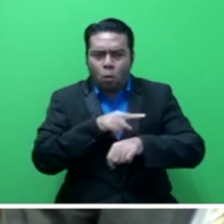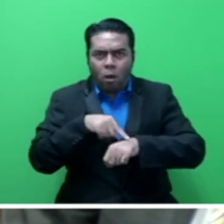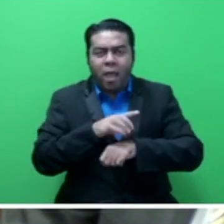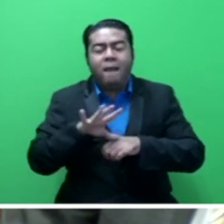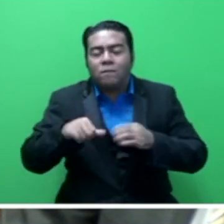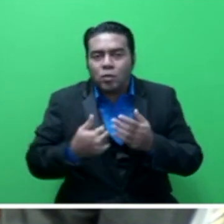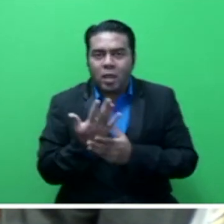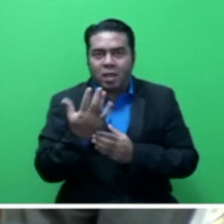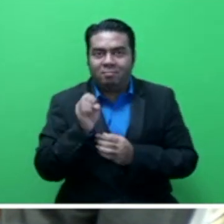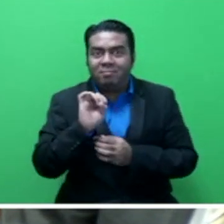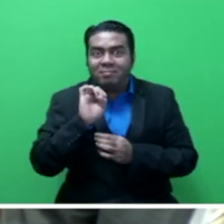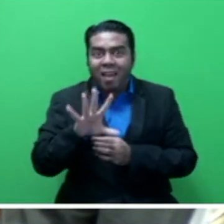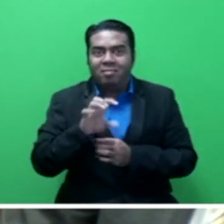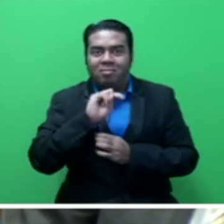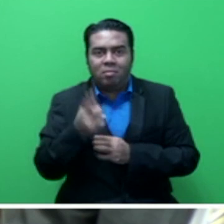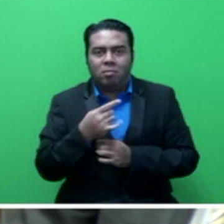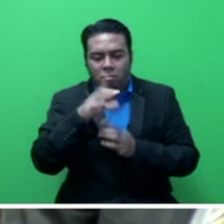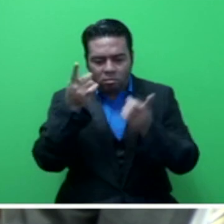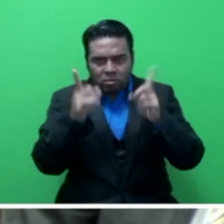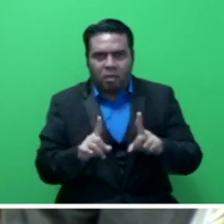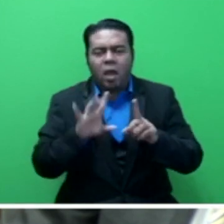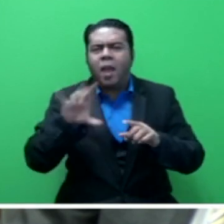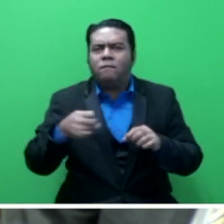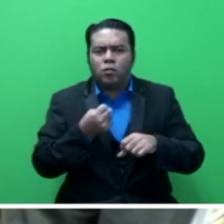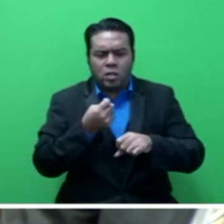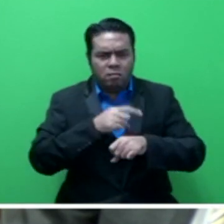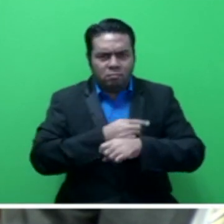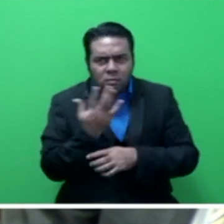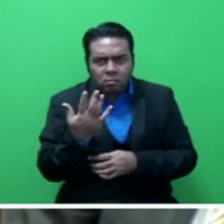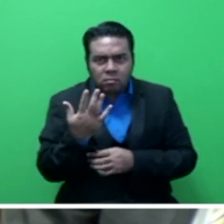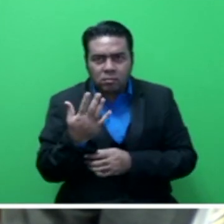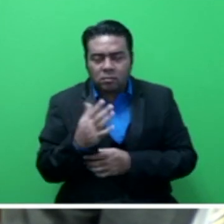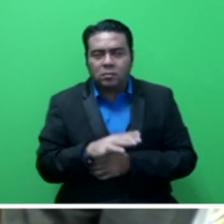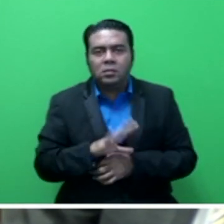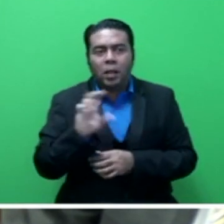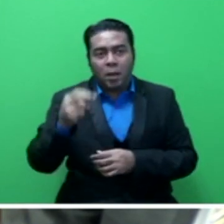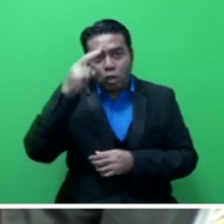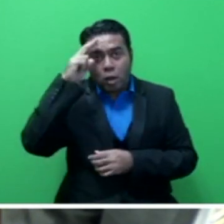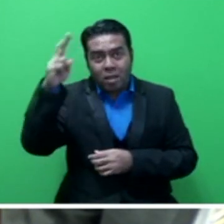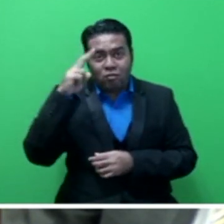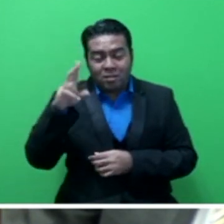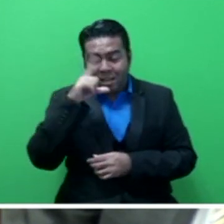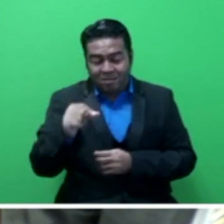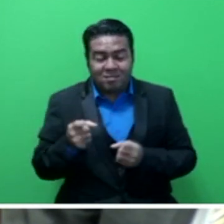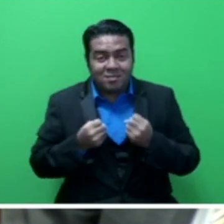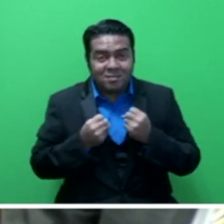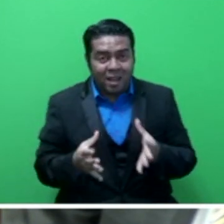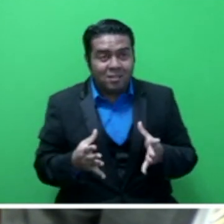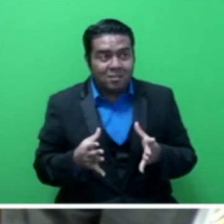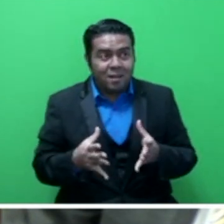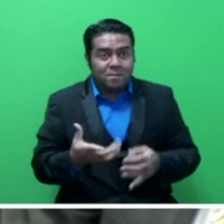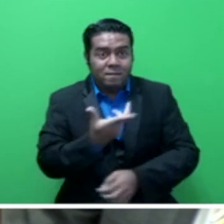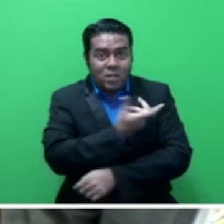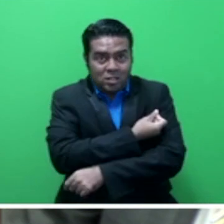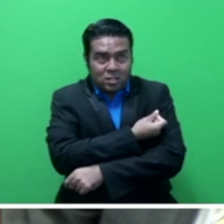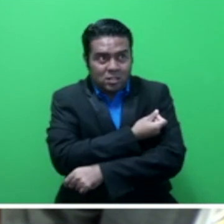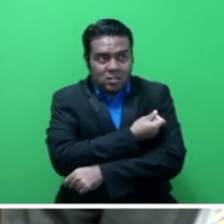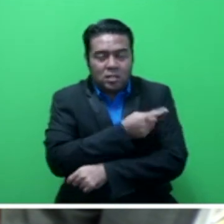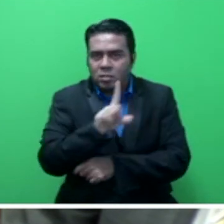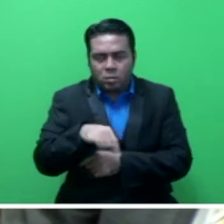and 10,000 deaths every 24 hours. Just because your nation can start having vaccination doesn't mean you will